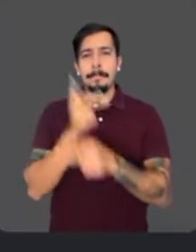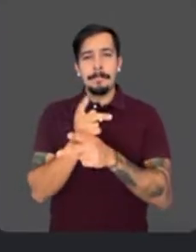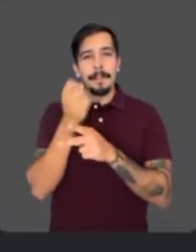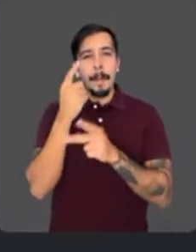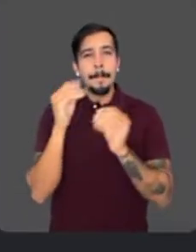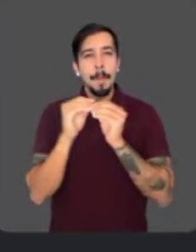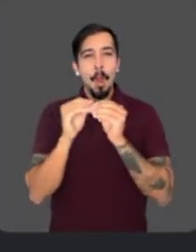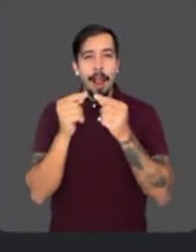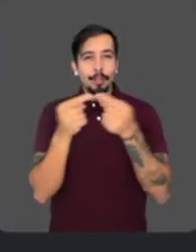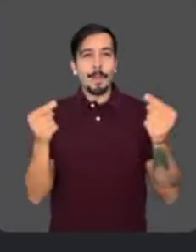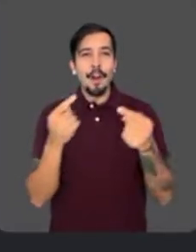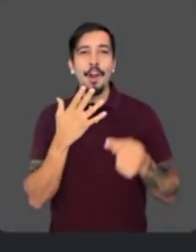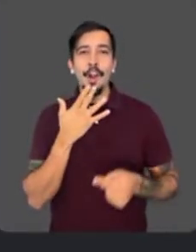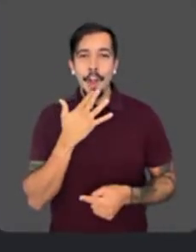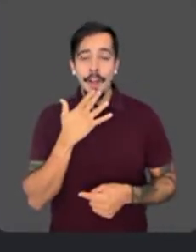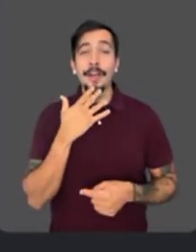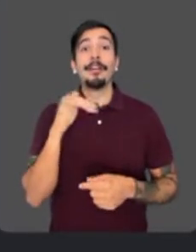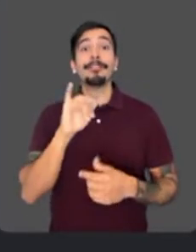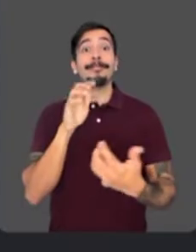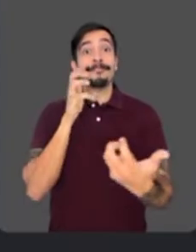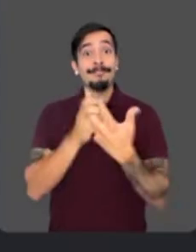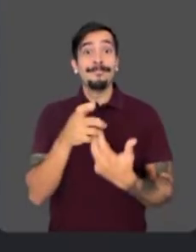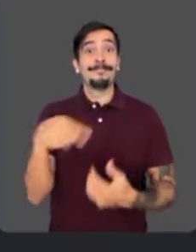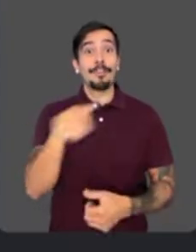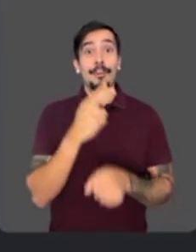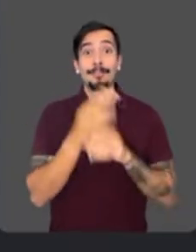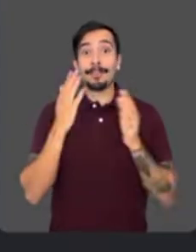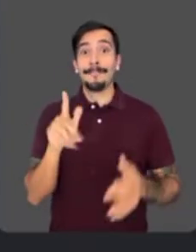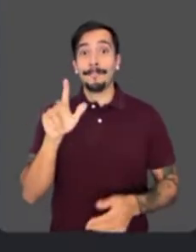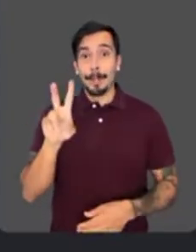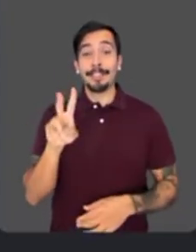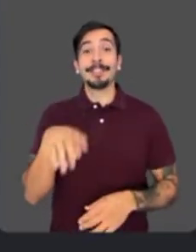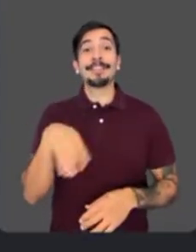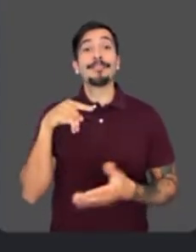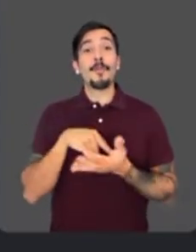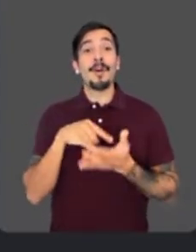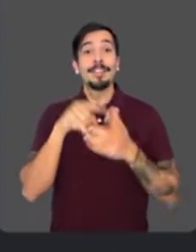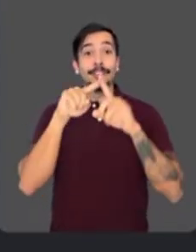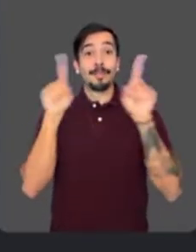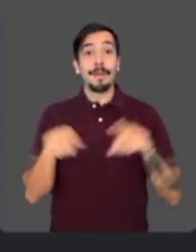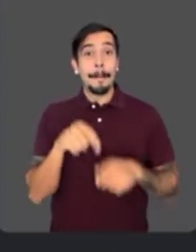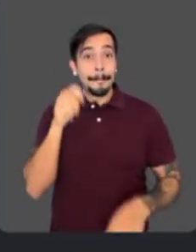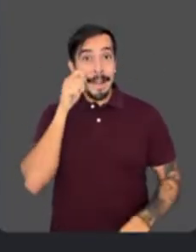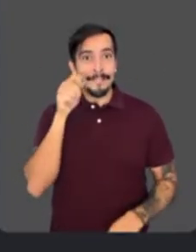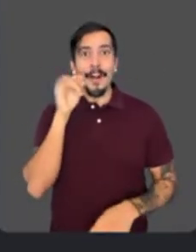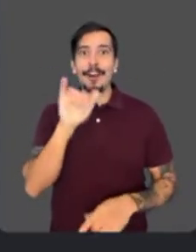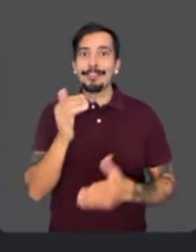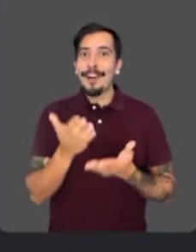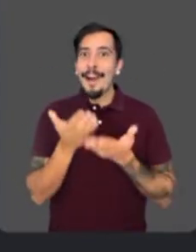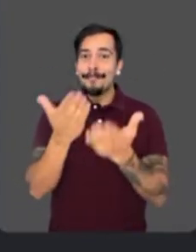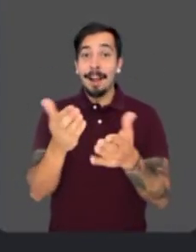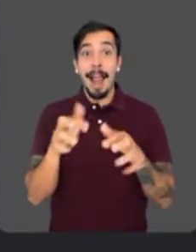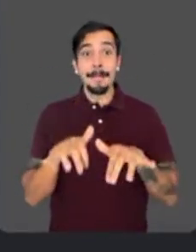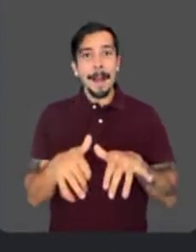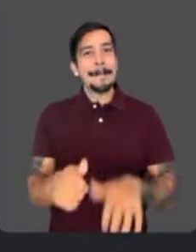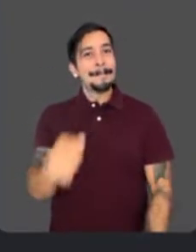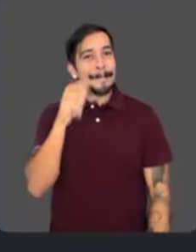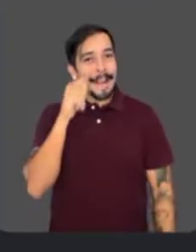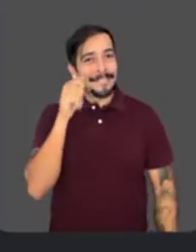higher contrast. Also designed for users with low vision, Android's screen magnification feature now offers